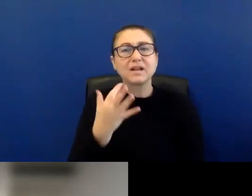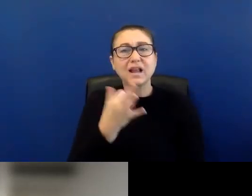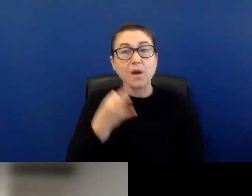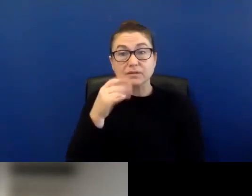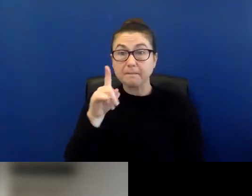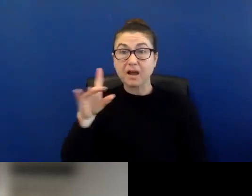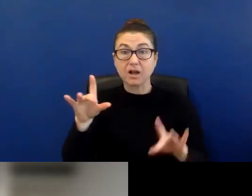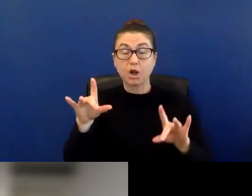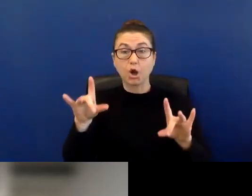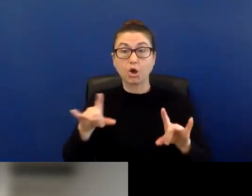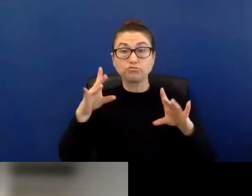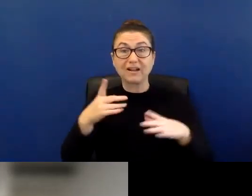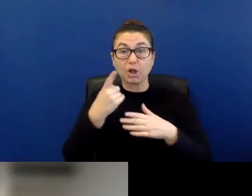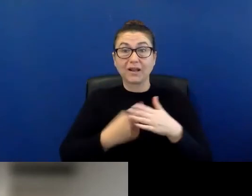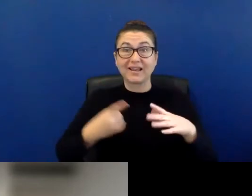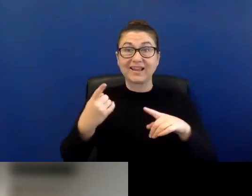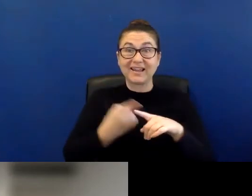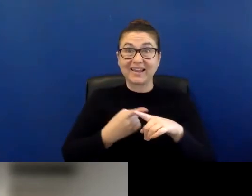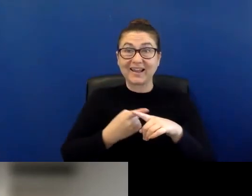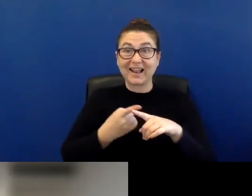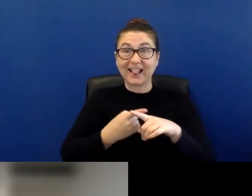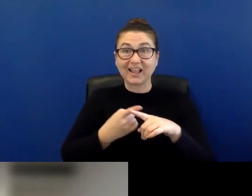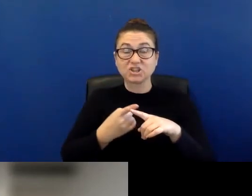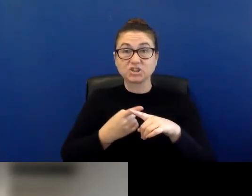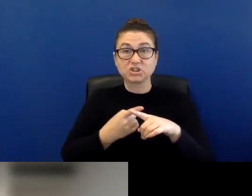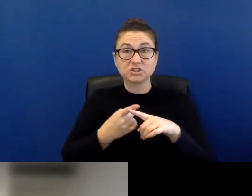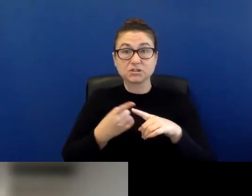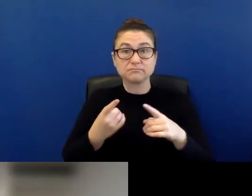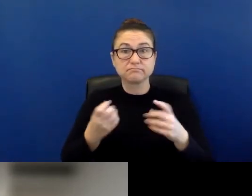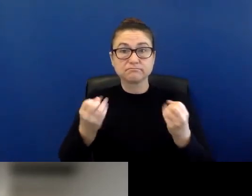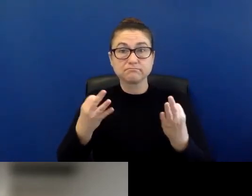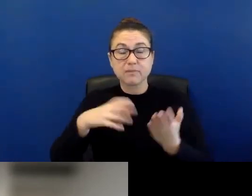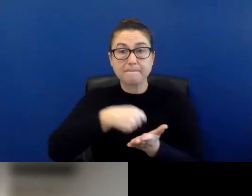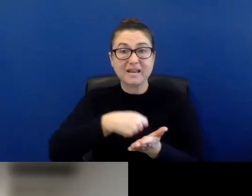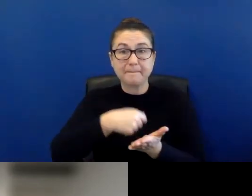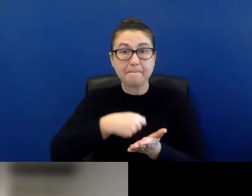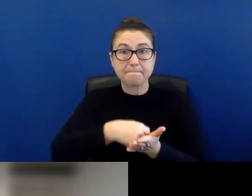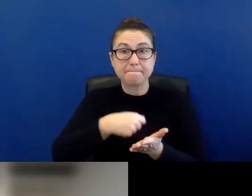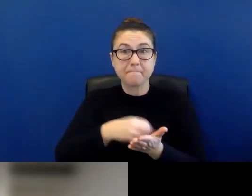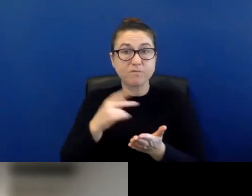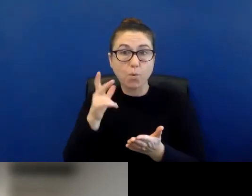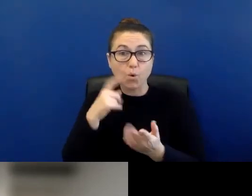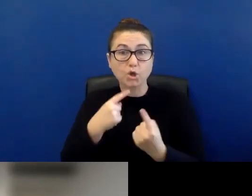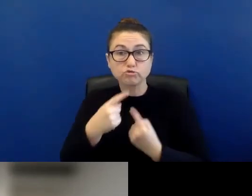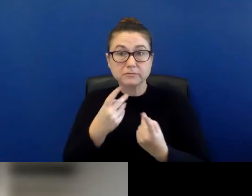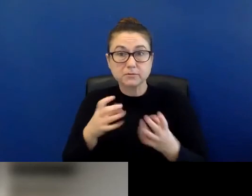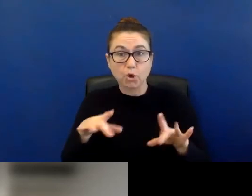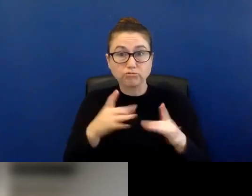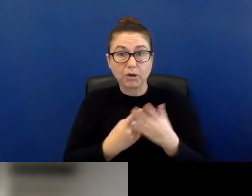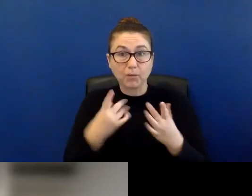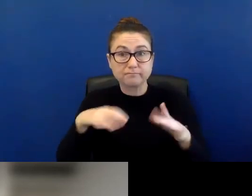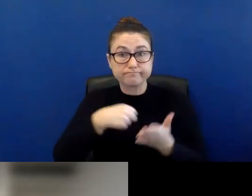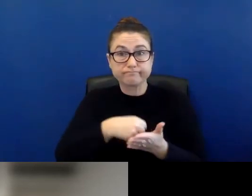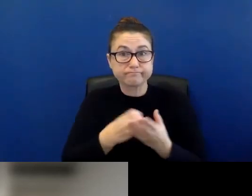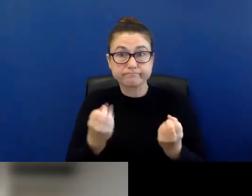only English-speaking OECD country without compulsory minimum quotas for audio description on free-to-air